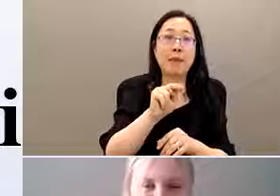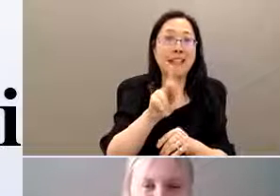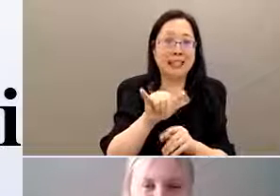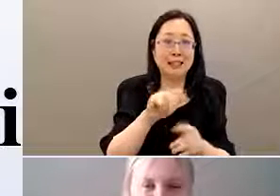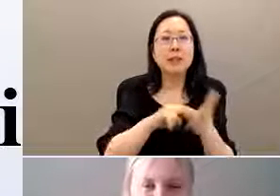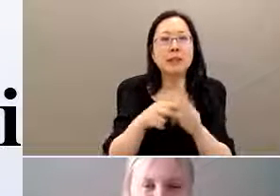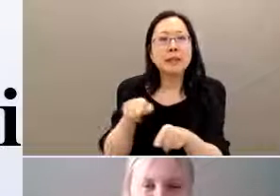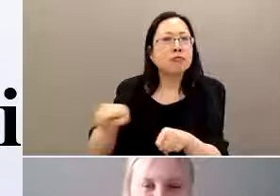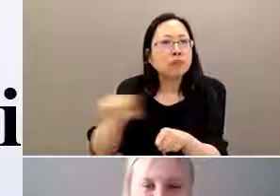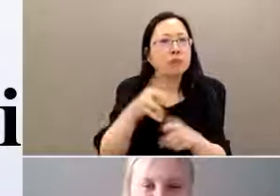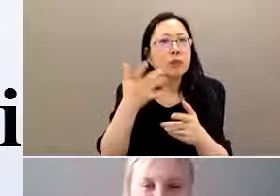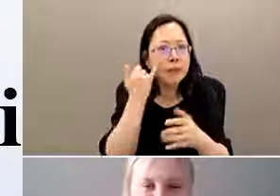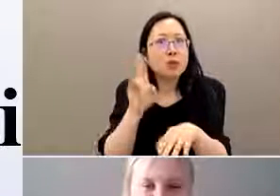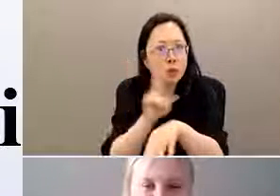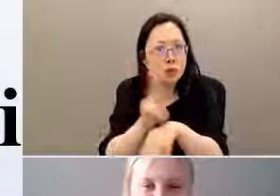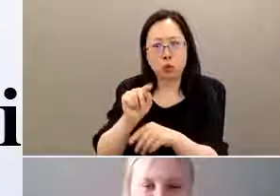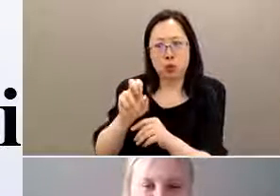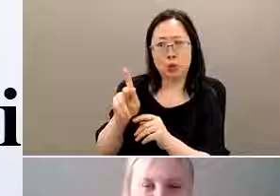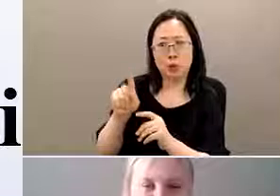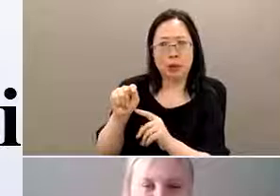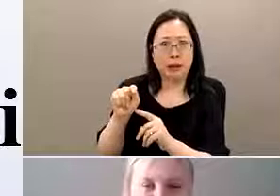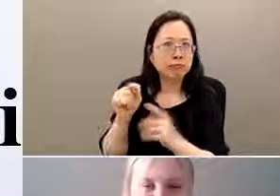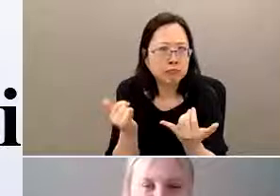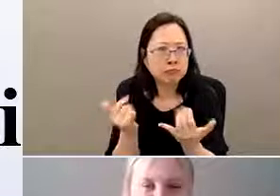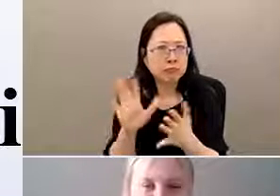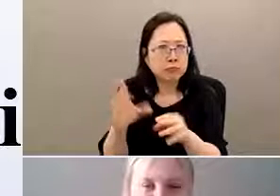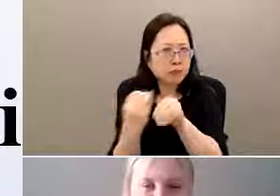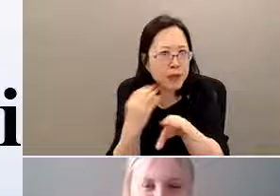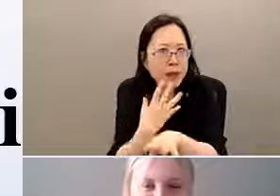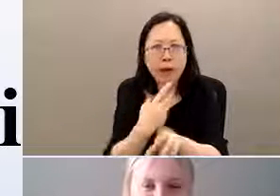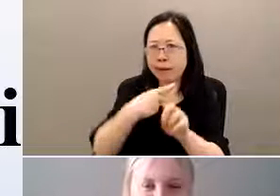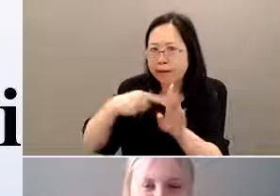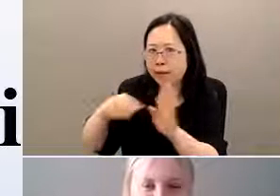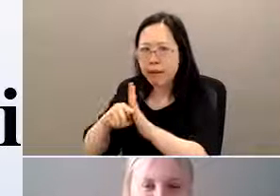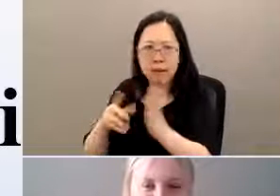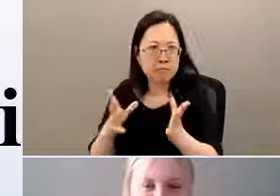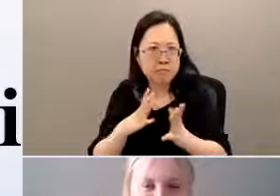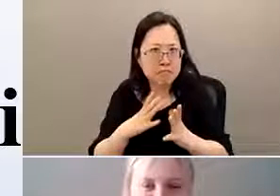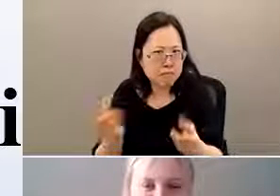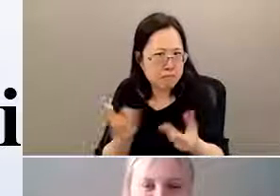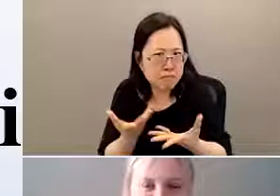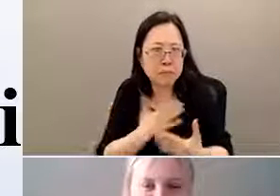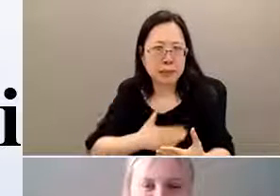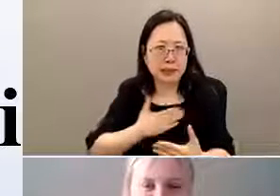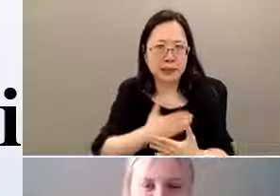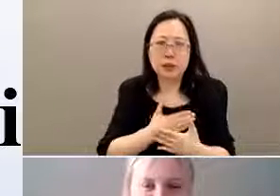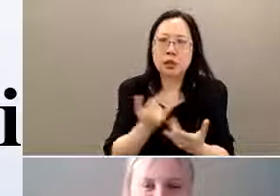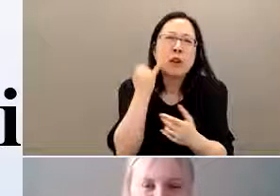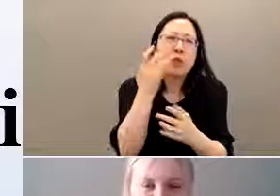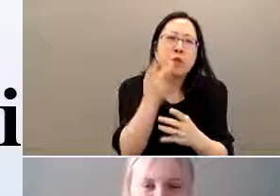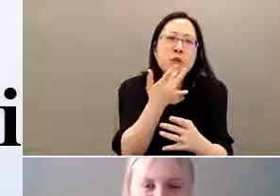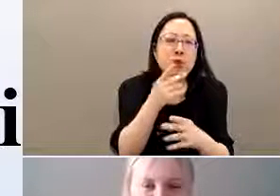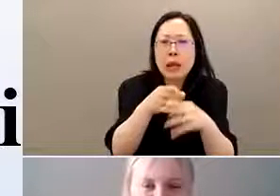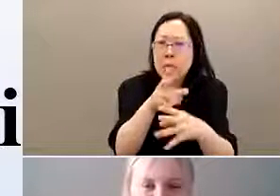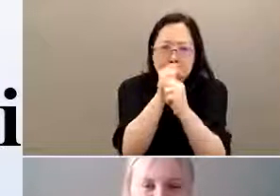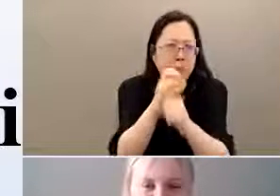experience was with the toolkit itself. So if you want to do it a little more in an anonymous manner, you're welcome to do so. But I do urge you to reach out to